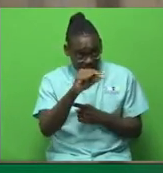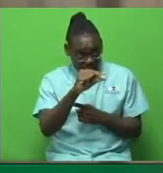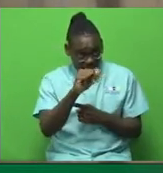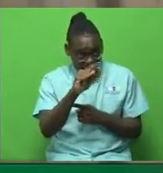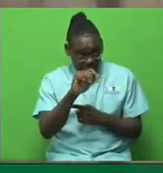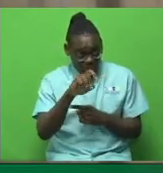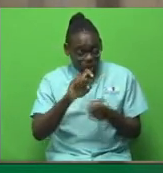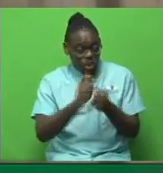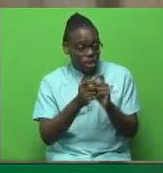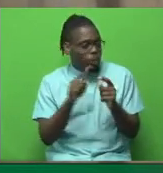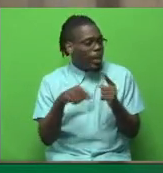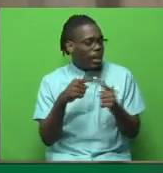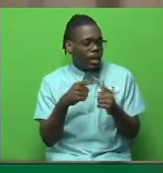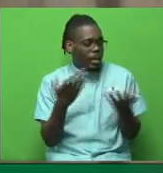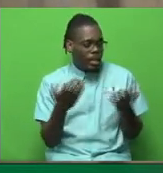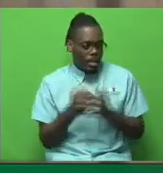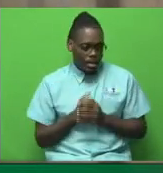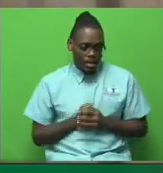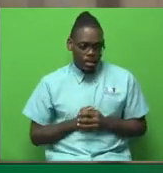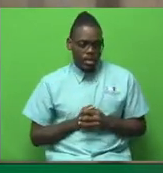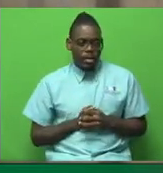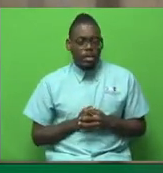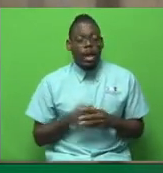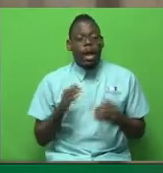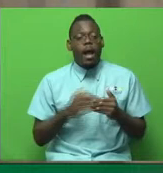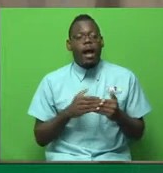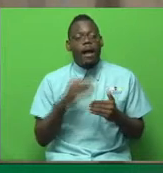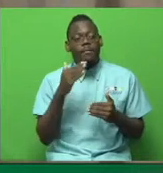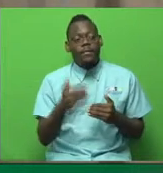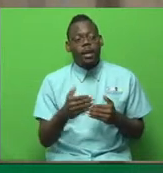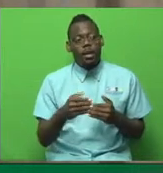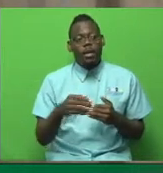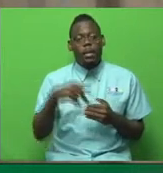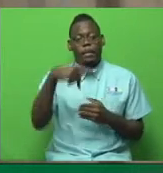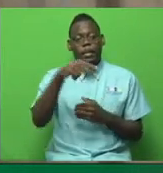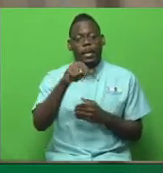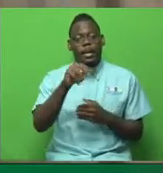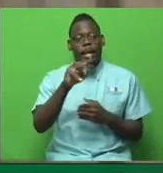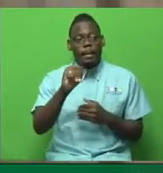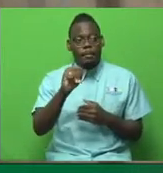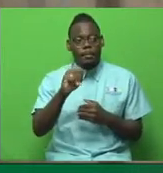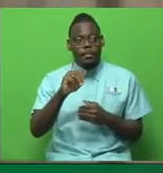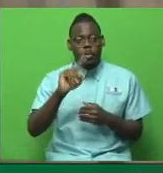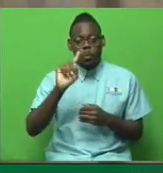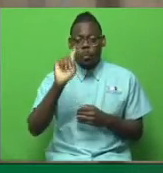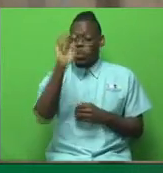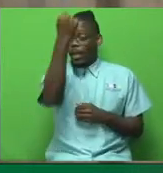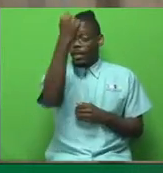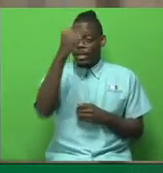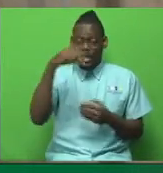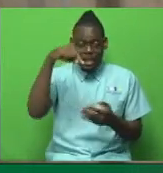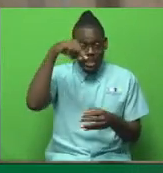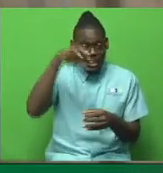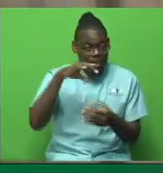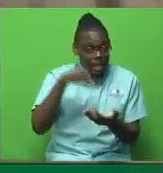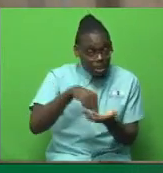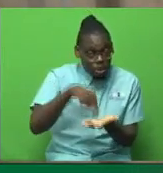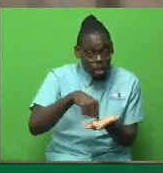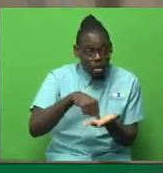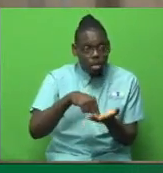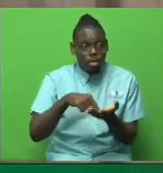early after winning the election of 2020. this government this pnm